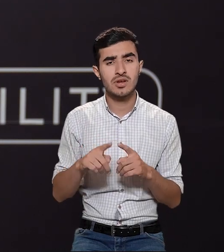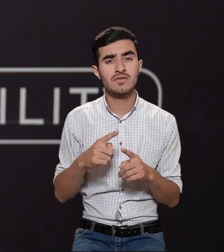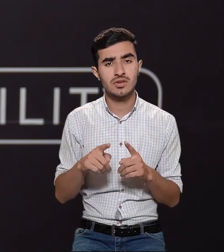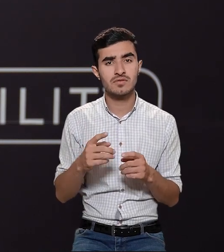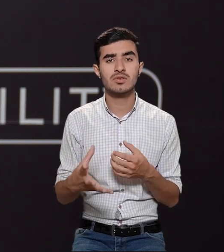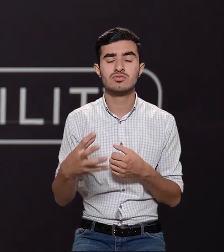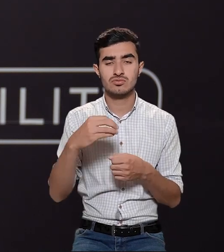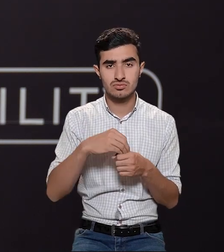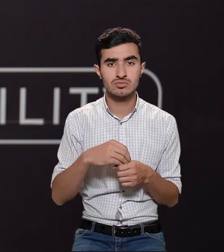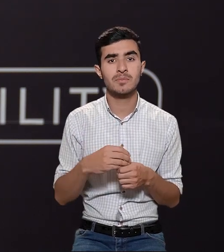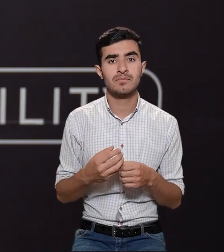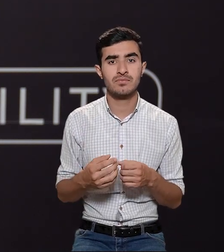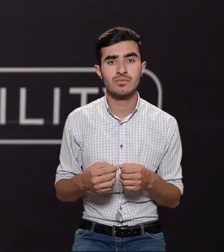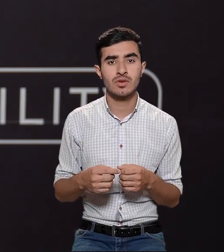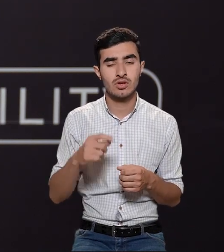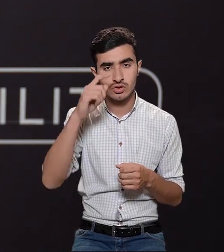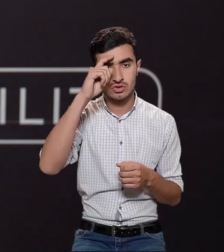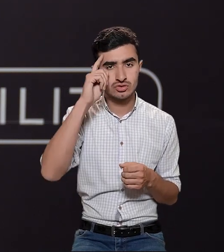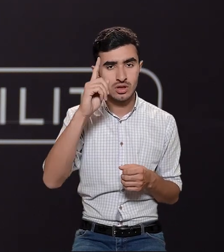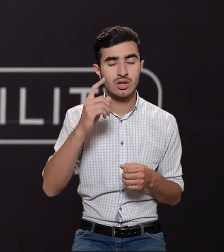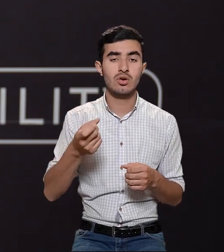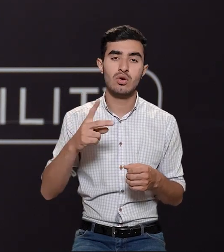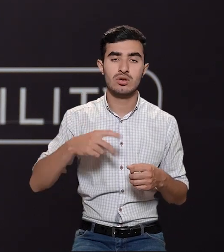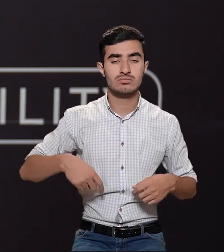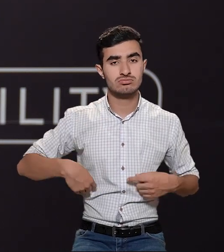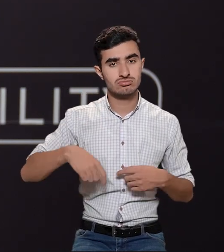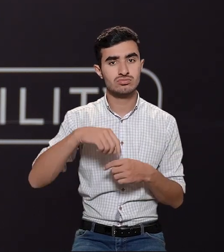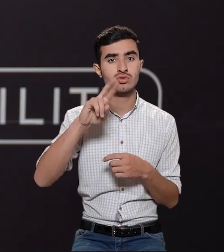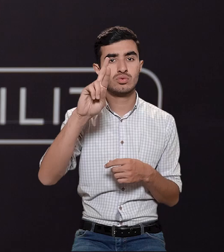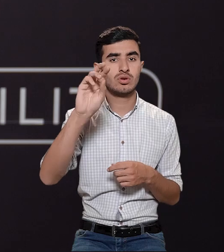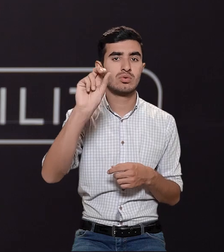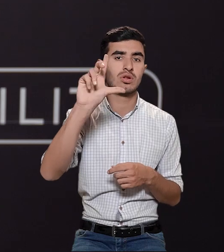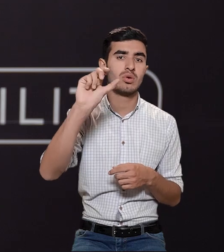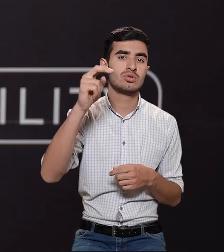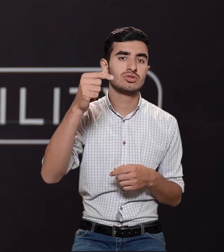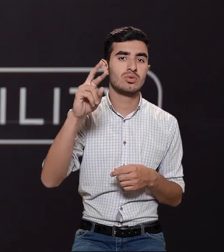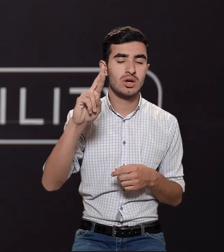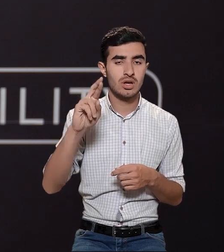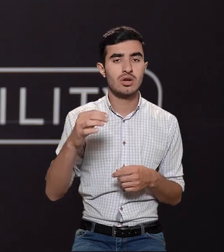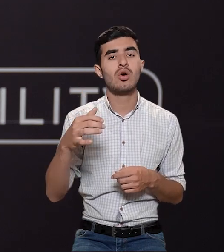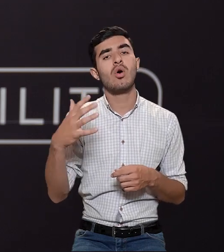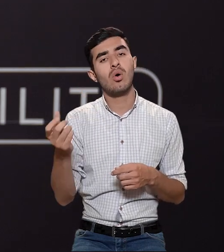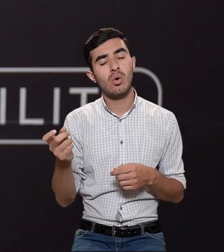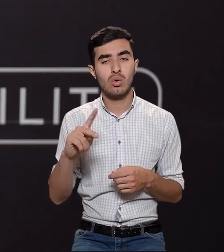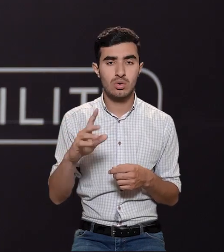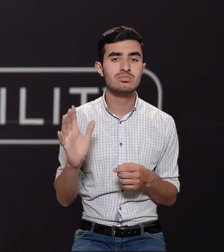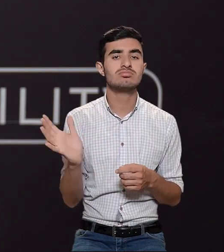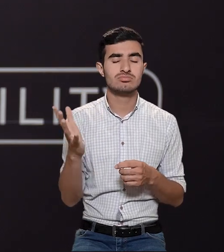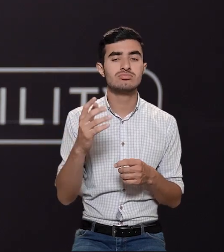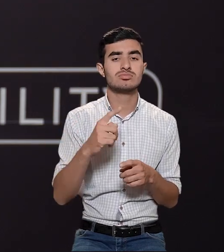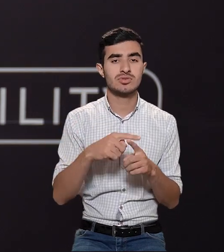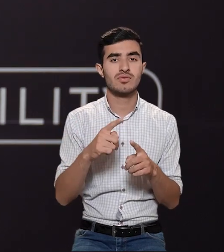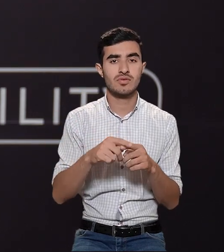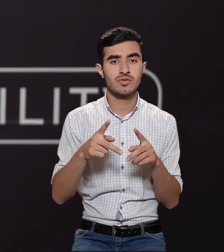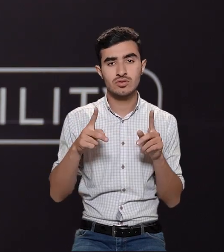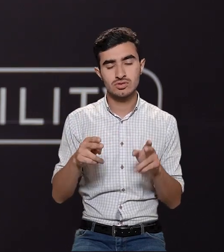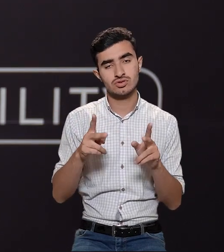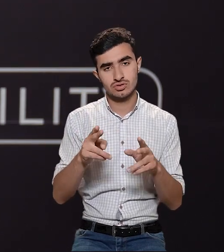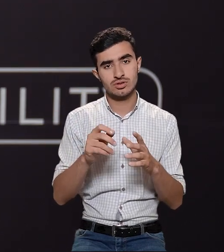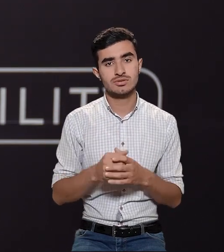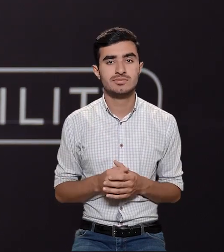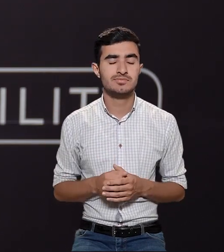doing robotic surgeries in urology, in general surgery, and in few cases of gynecology and